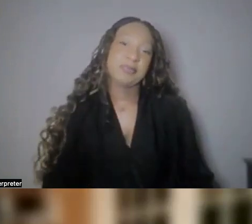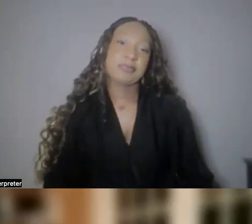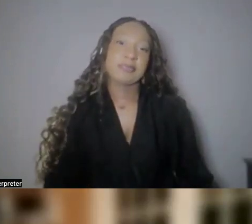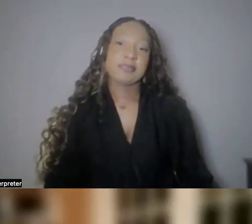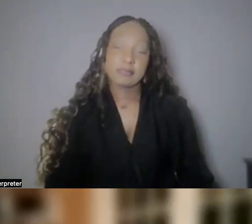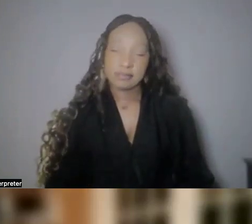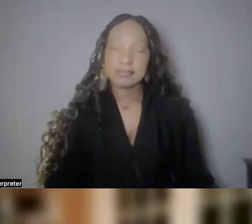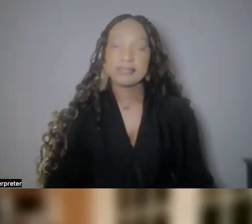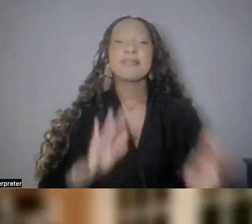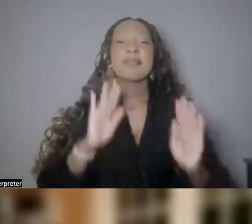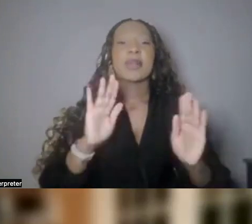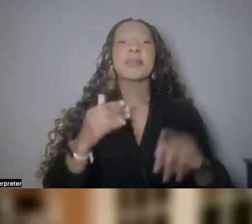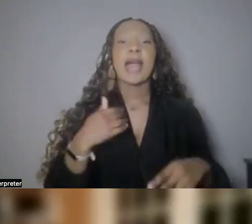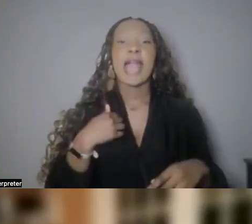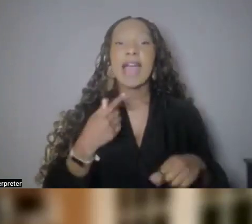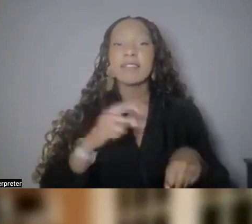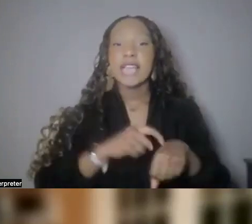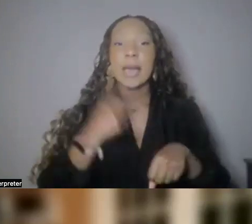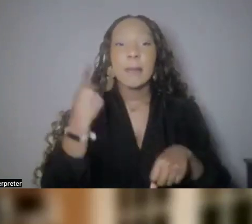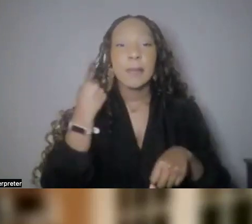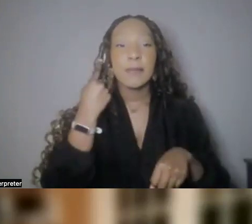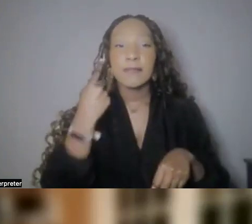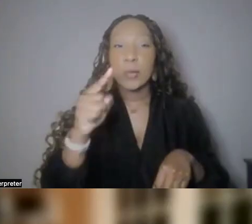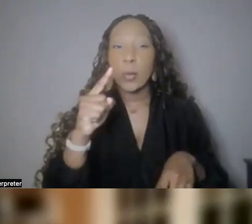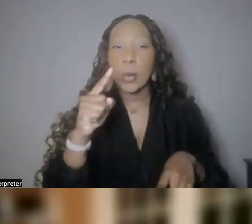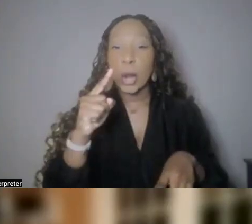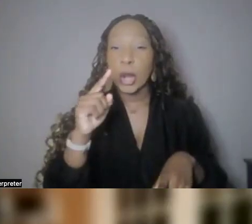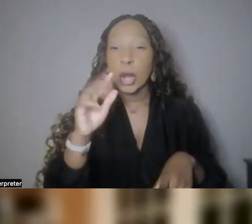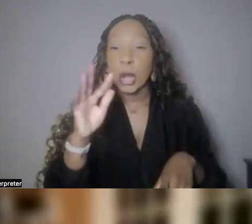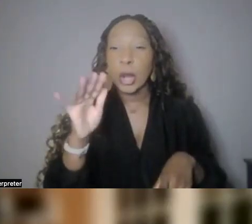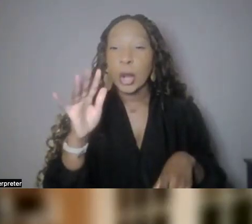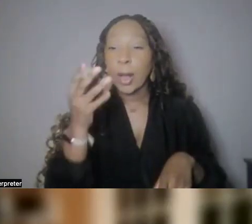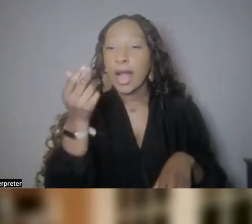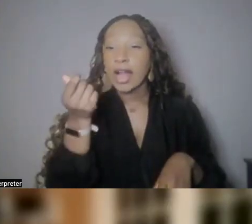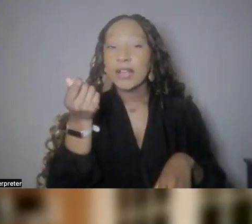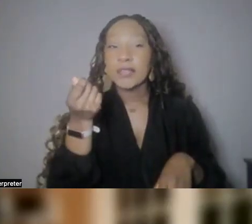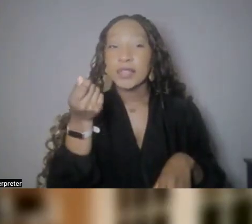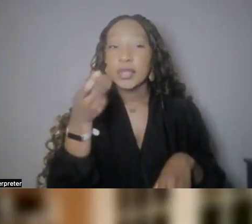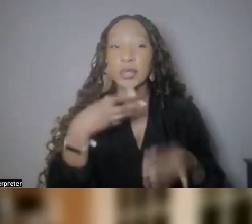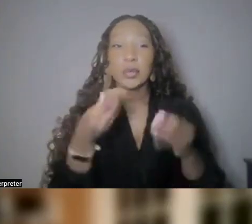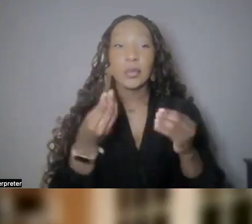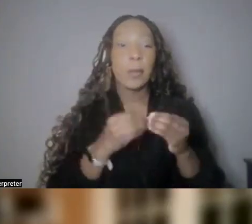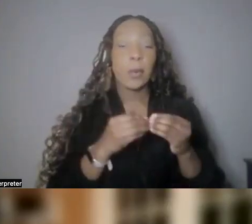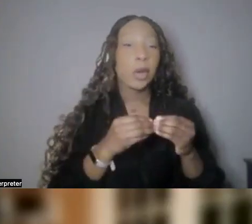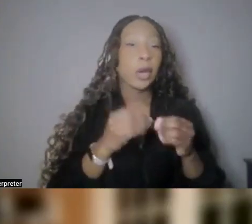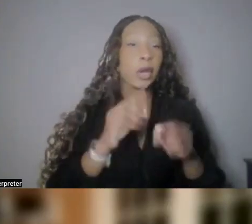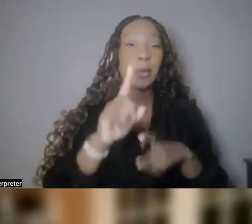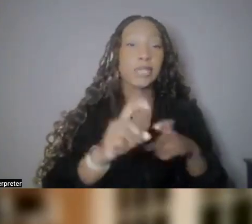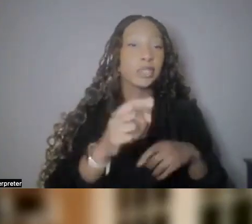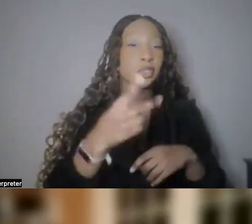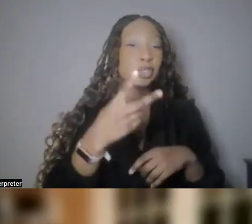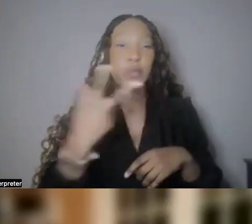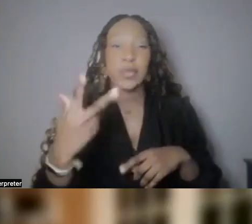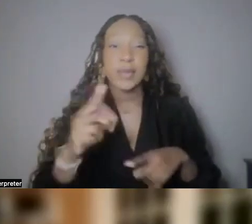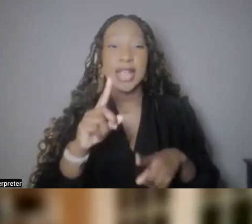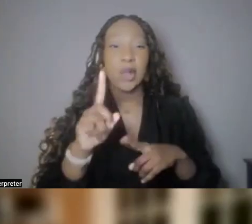Awesome. Okay, I have time here for just a few more, 2 or 3 more questions. I